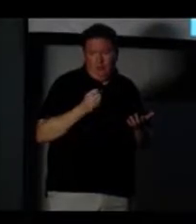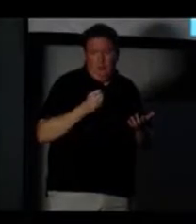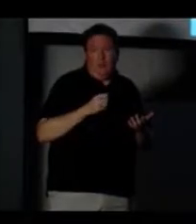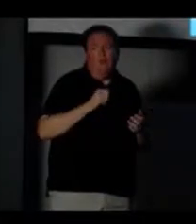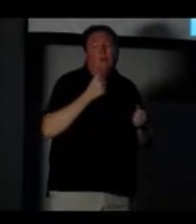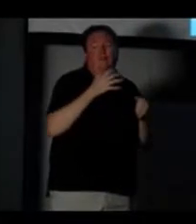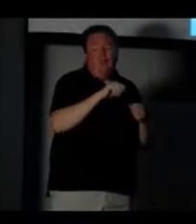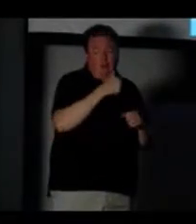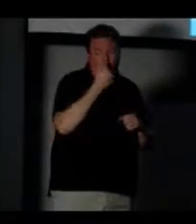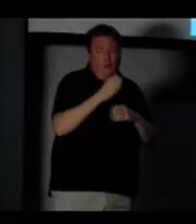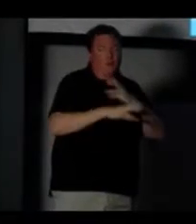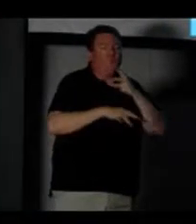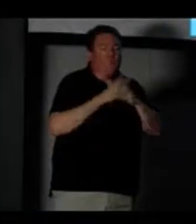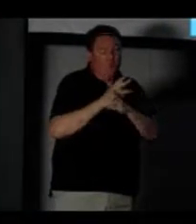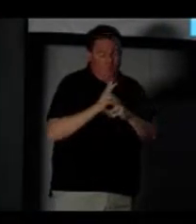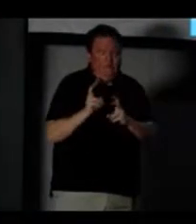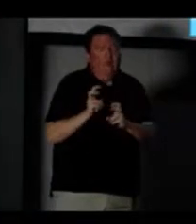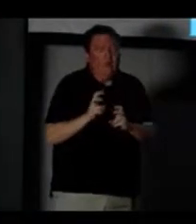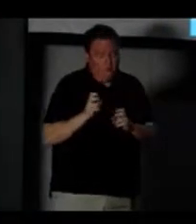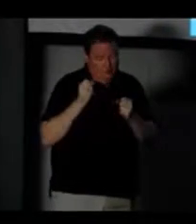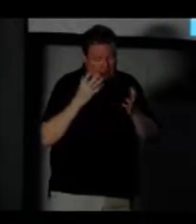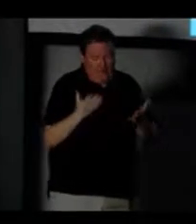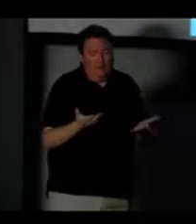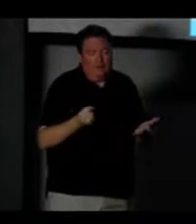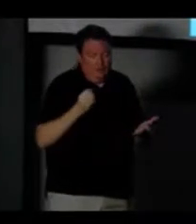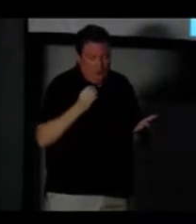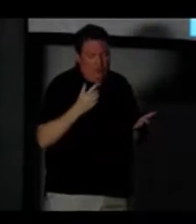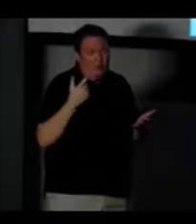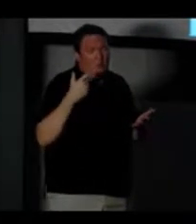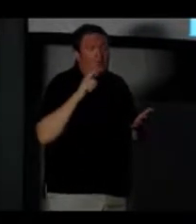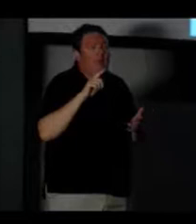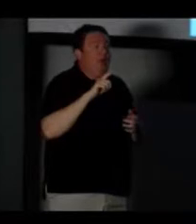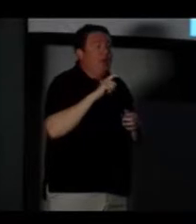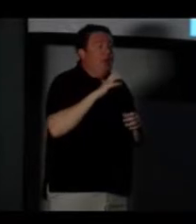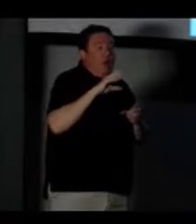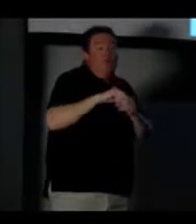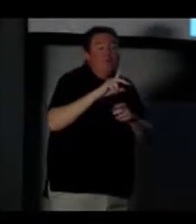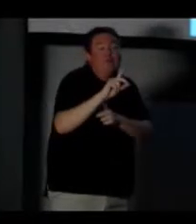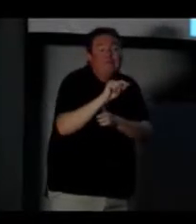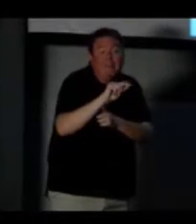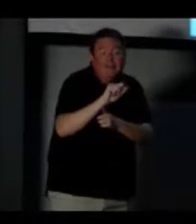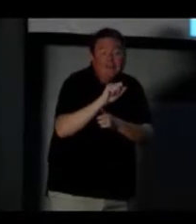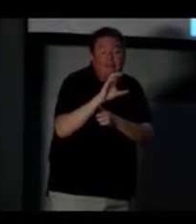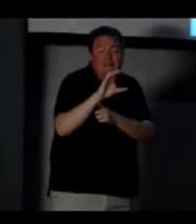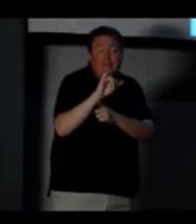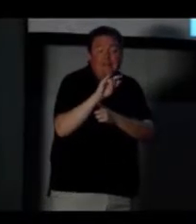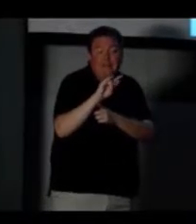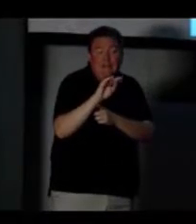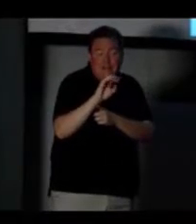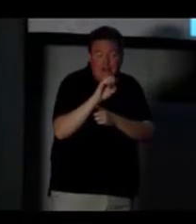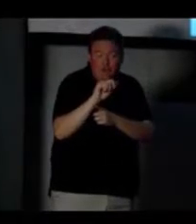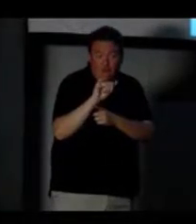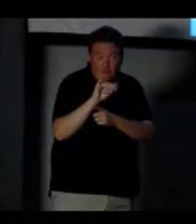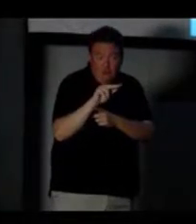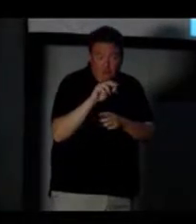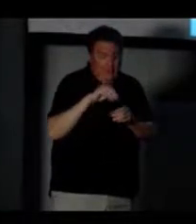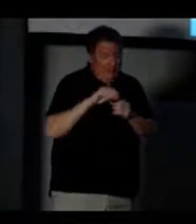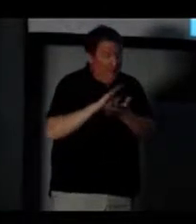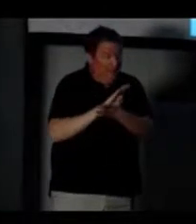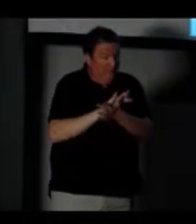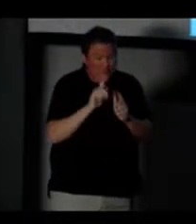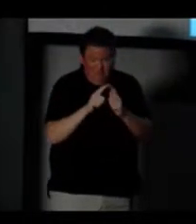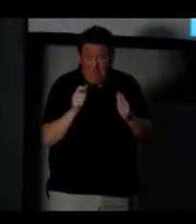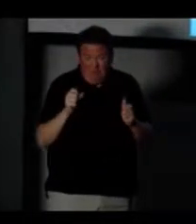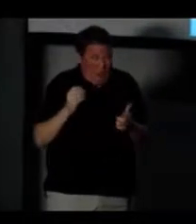where they're putting it in terms of data citations and where it's coming out as papers as well. So I see this, a collaborative version of this, as